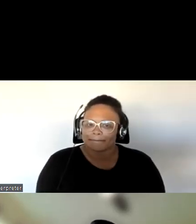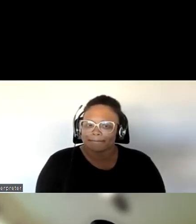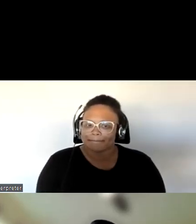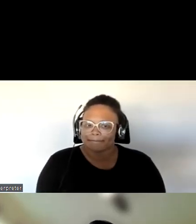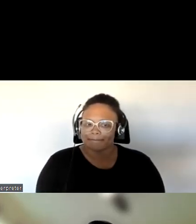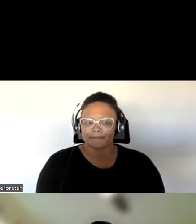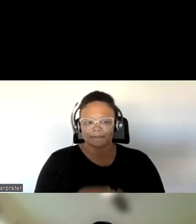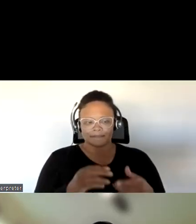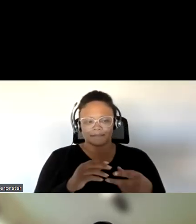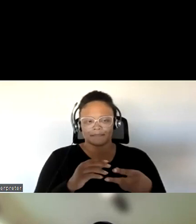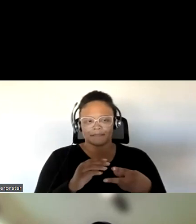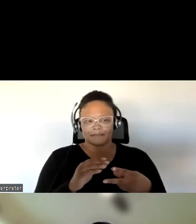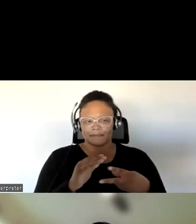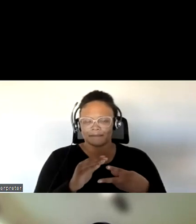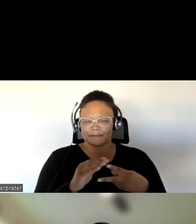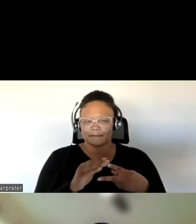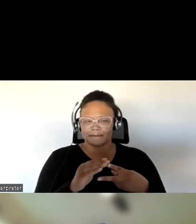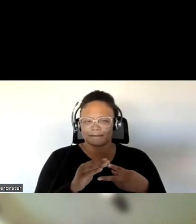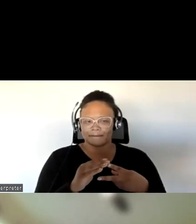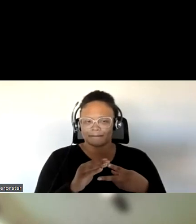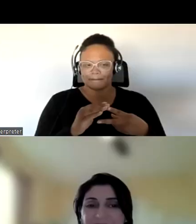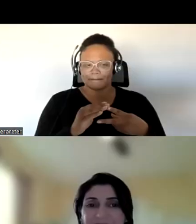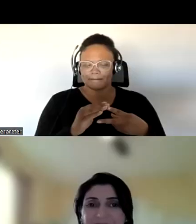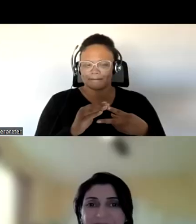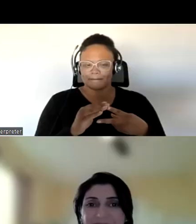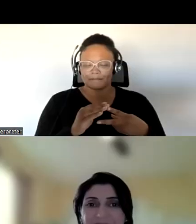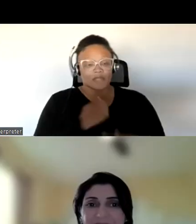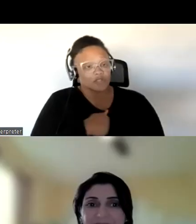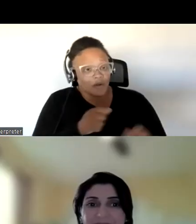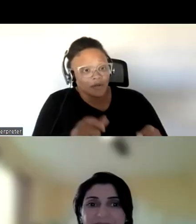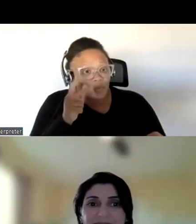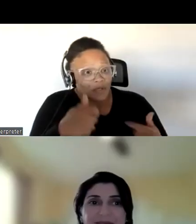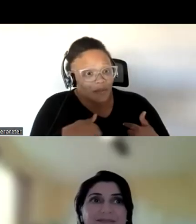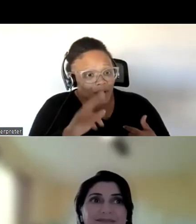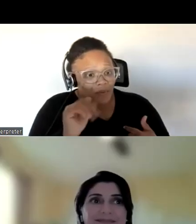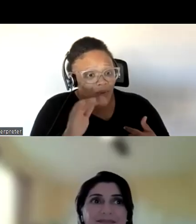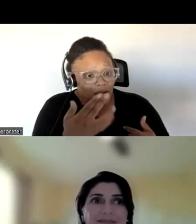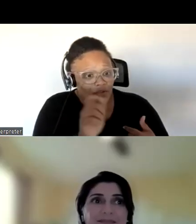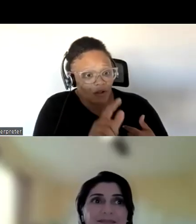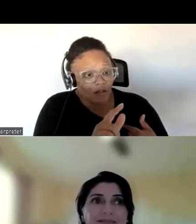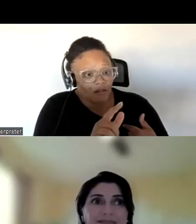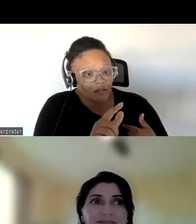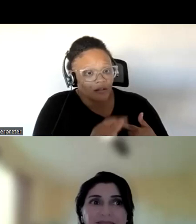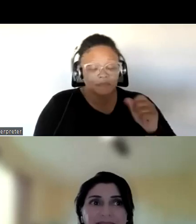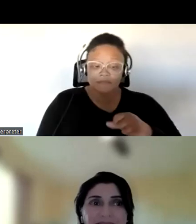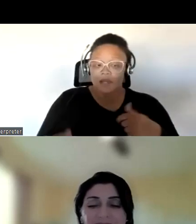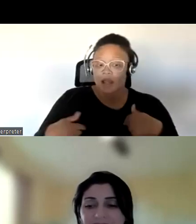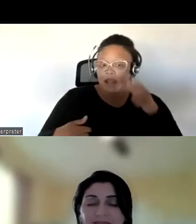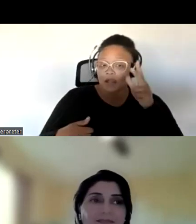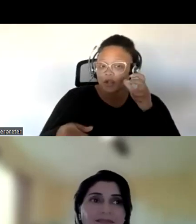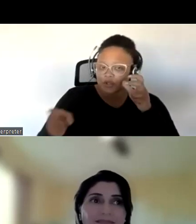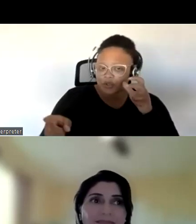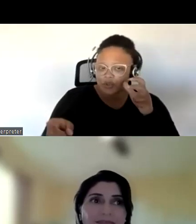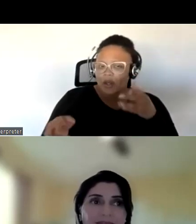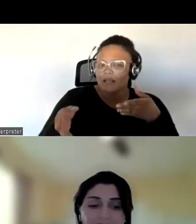And then the next question Deborah. is, sorry, did you hear me, Rachel? Yeah, I heard you. Let me check